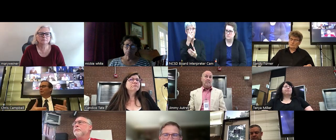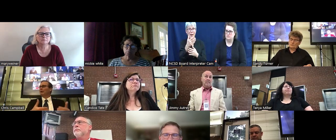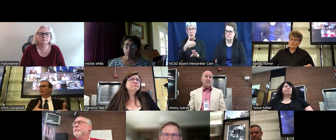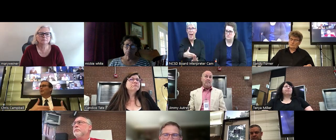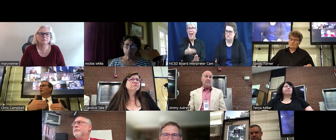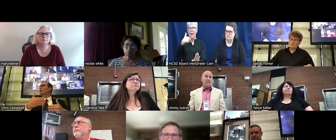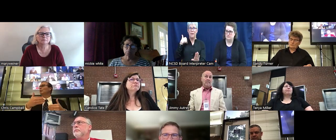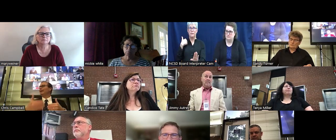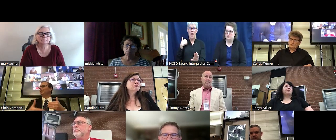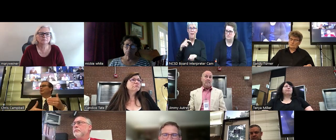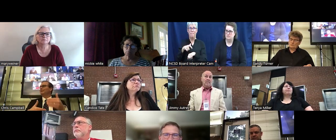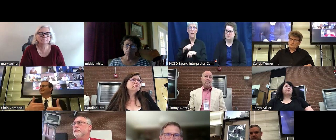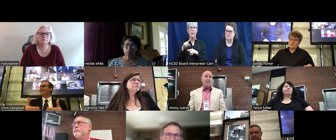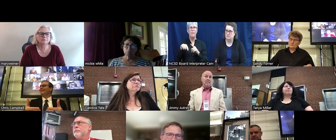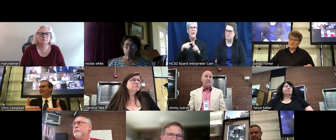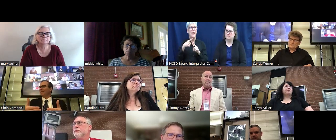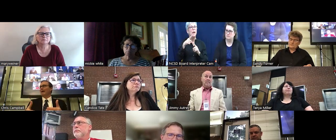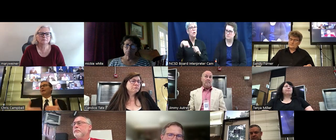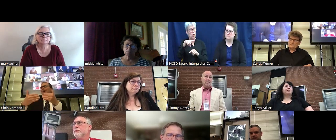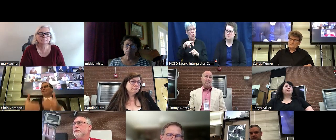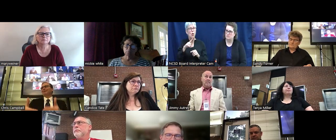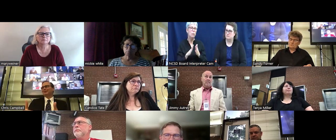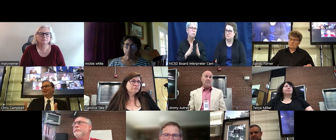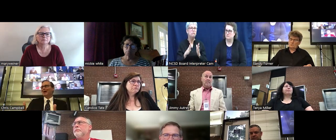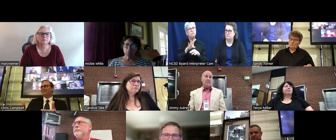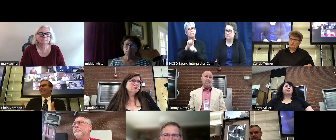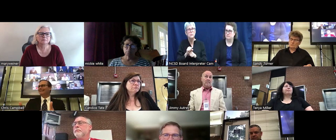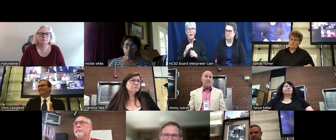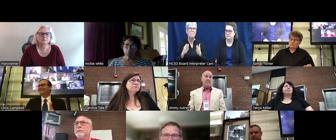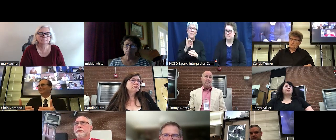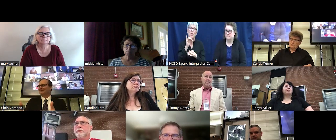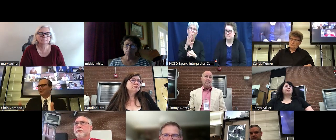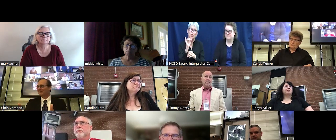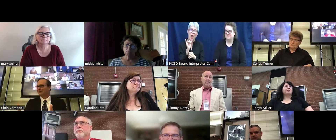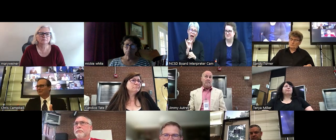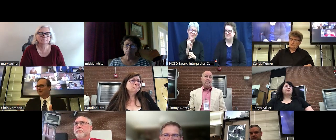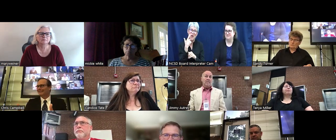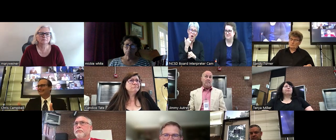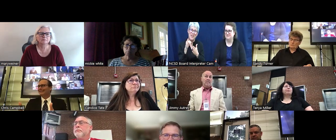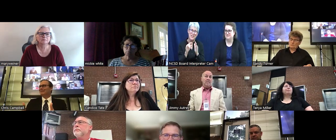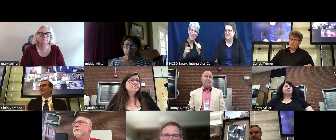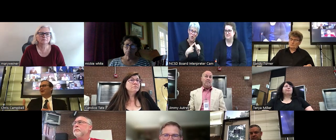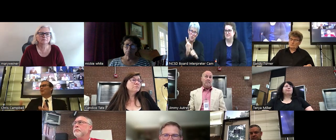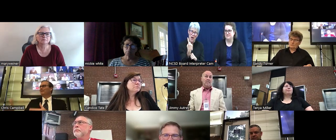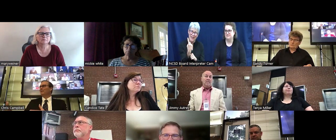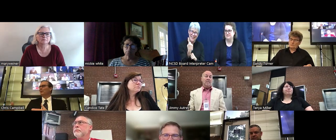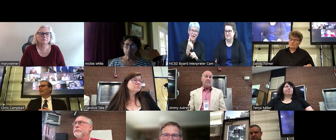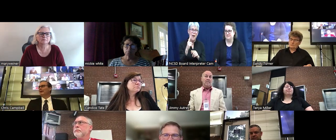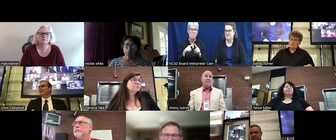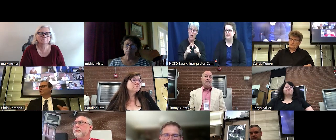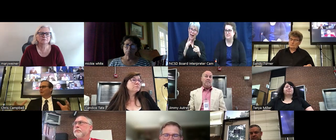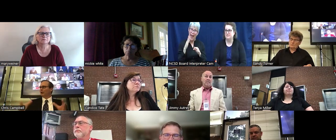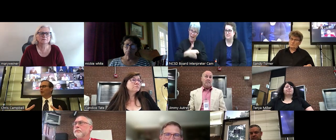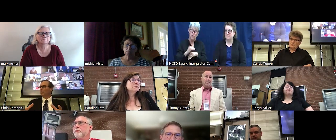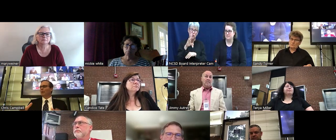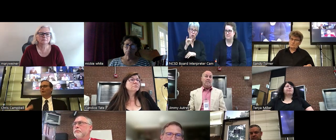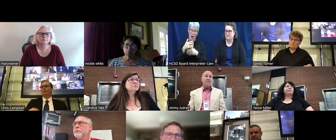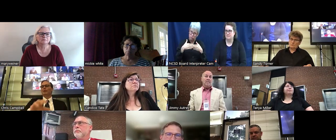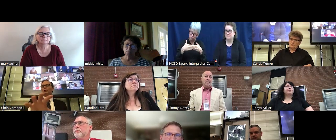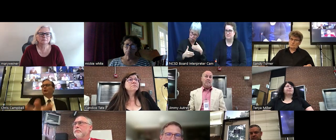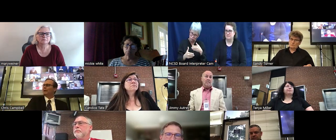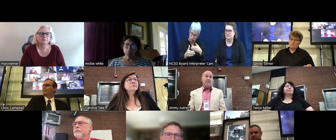So something you will be used to seeing, maybe not for the July meeting, since it's the very first one, but going forward is a secure